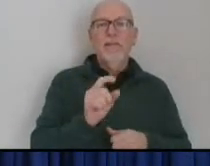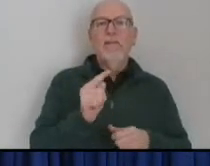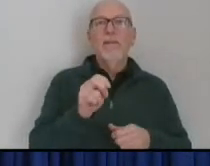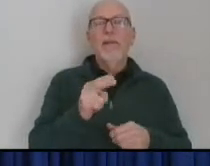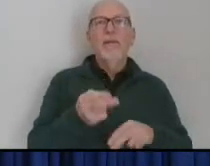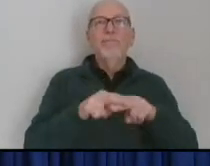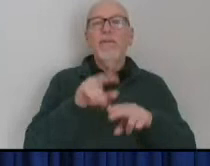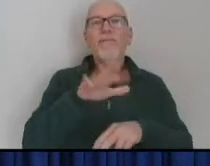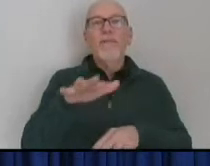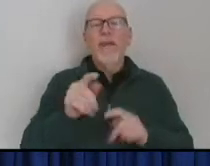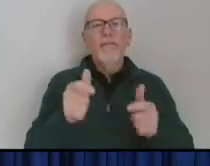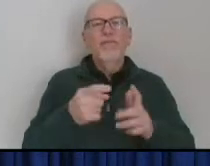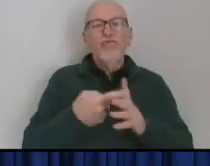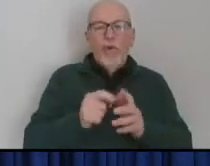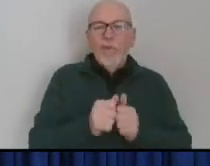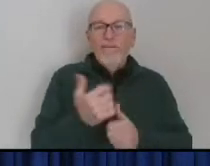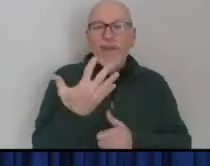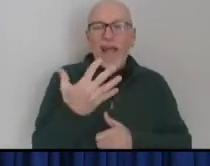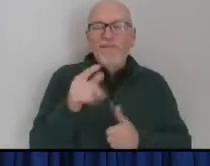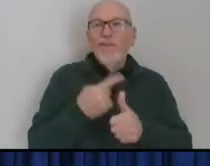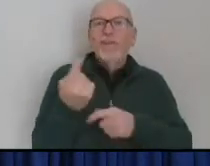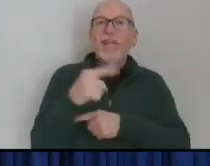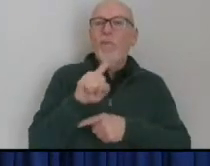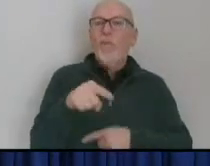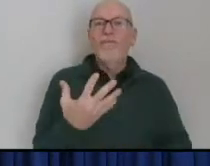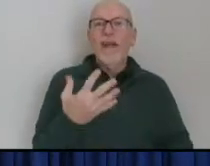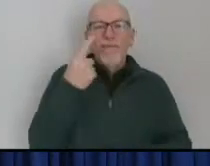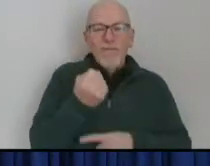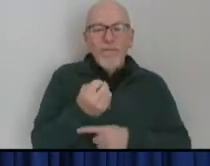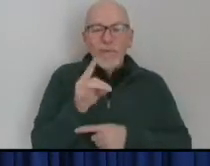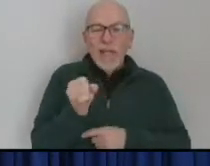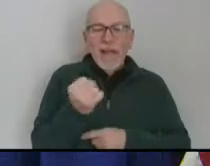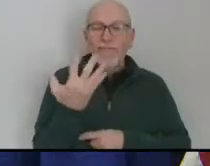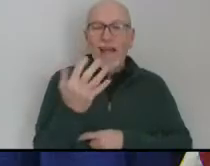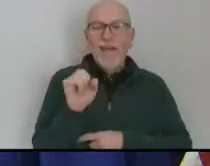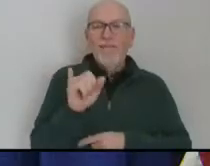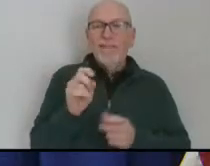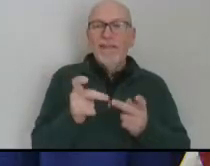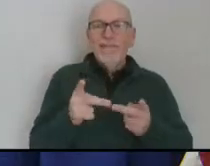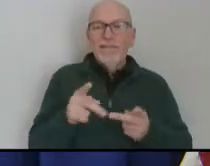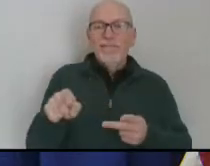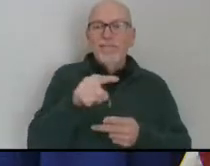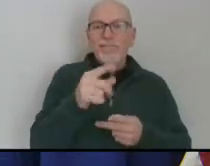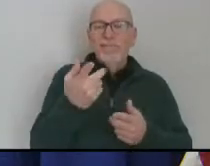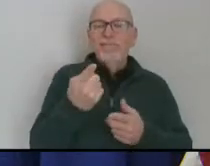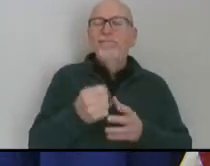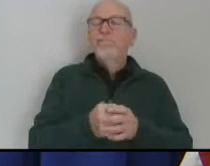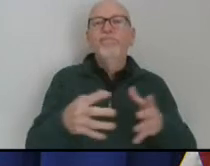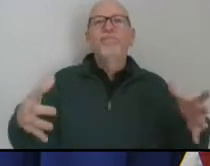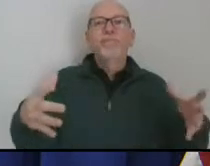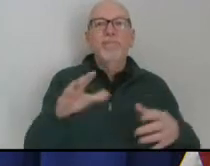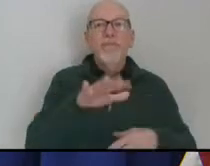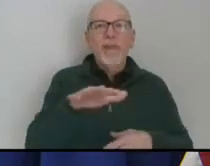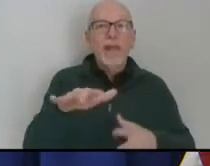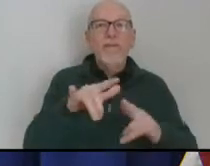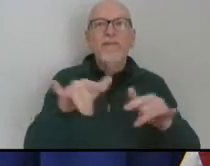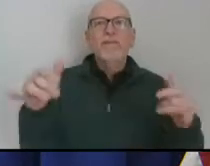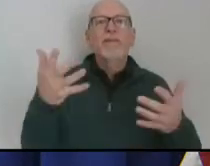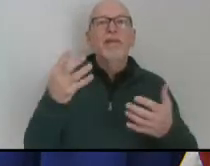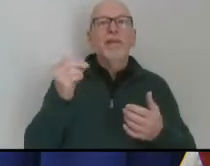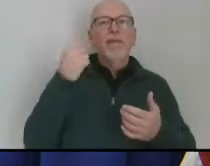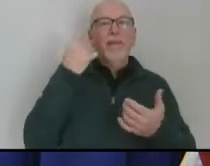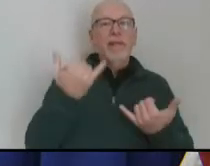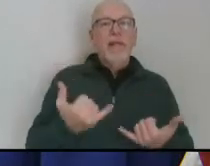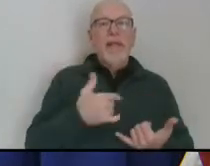but started, that first day or a couple of days at 5 sites, and to think that we're at